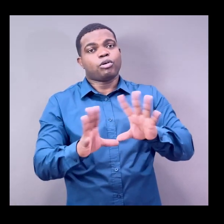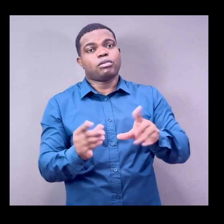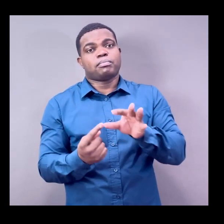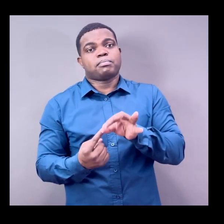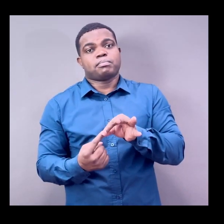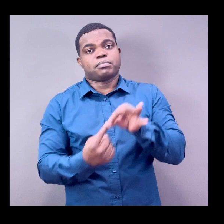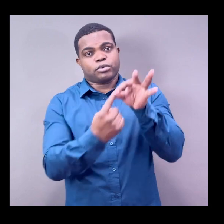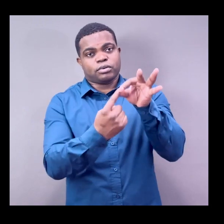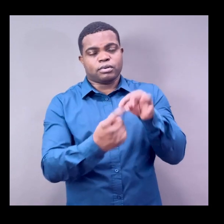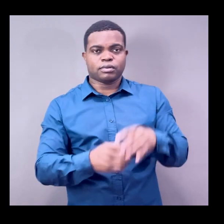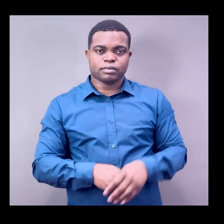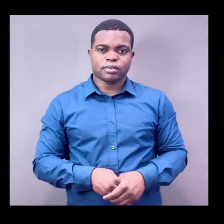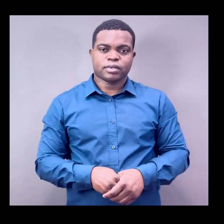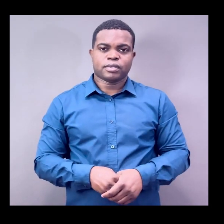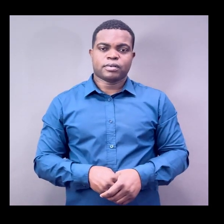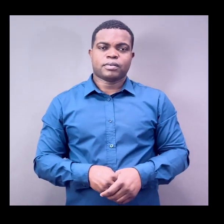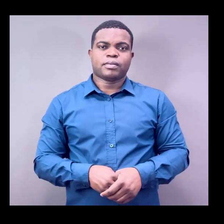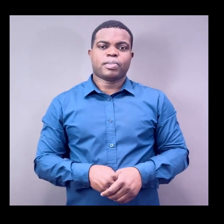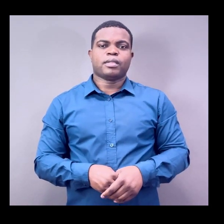the